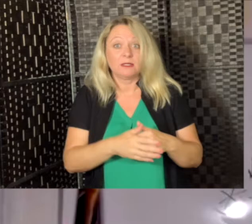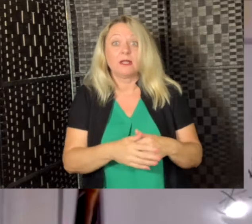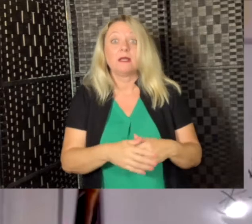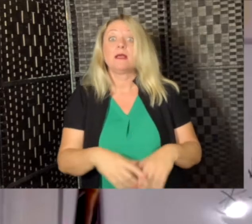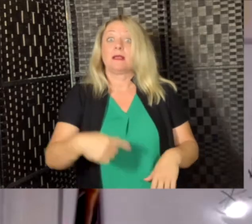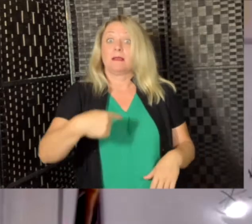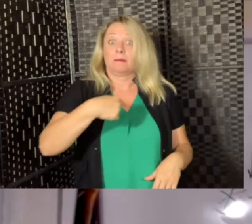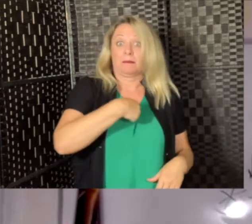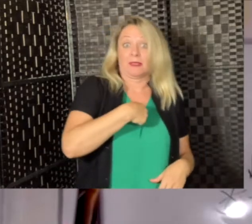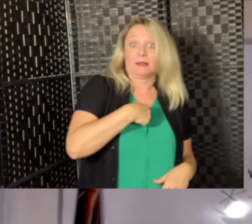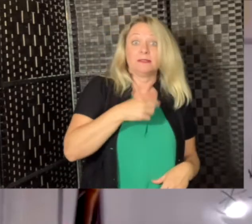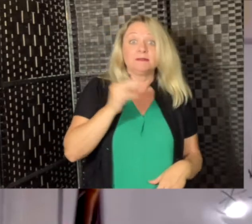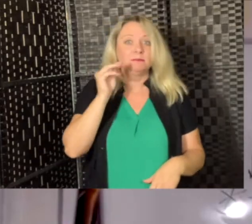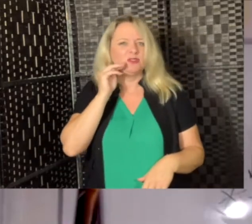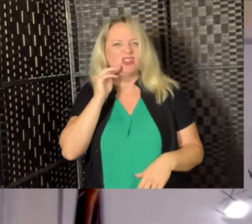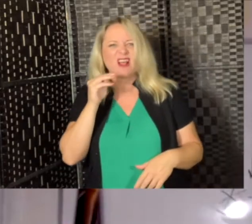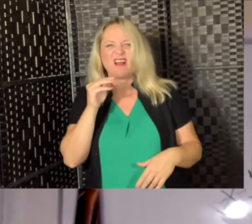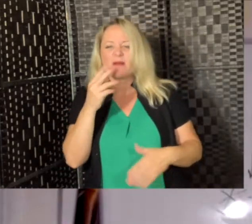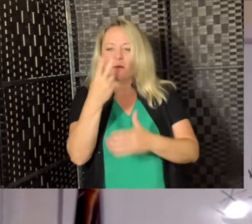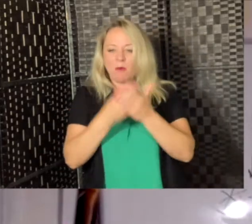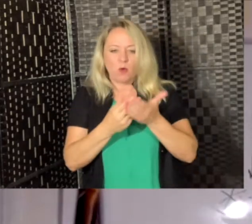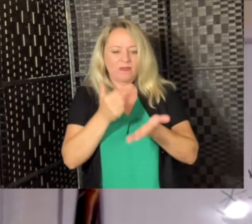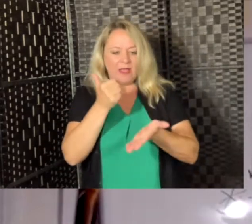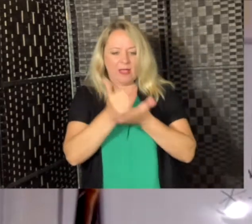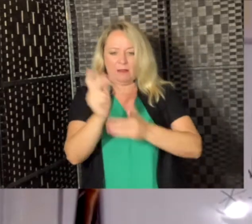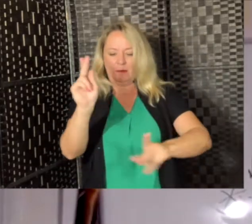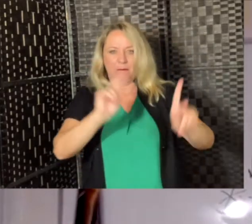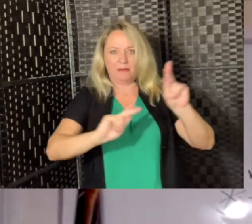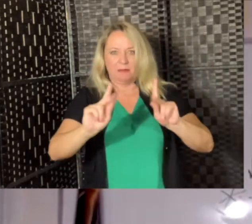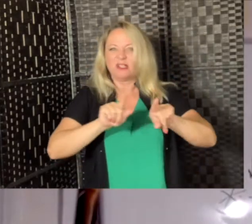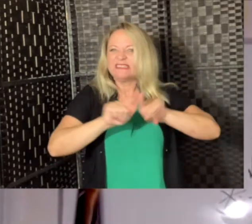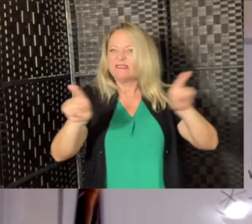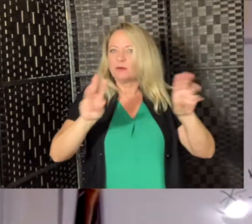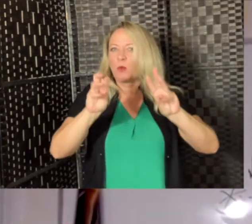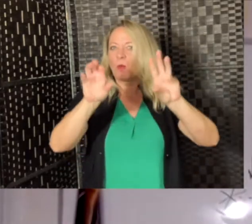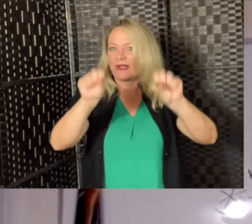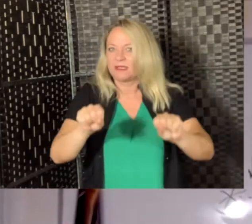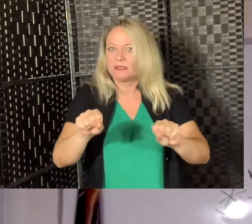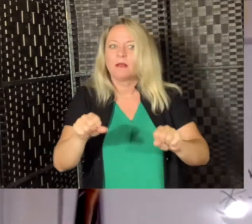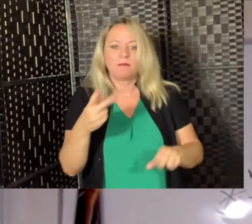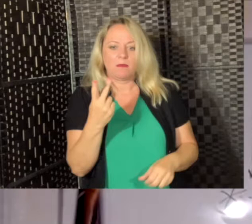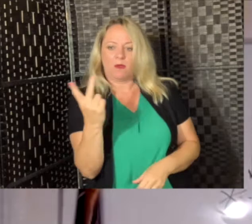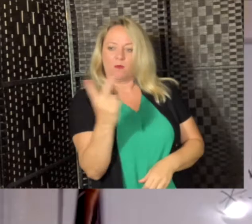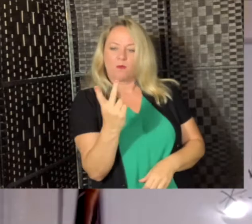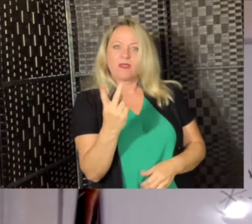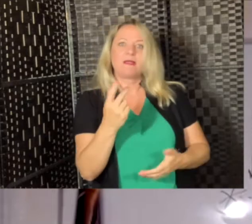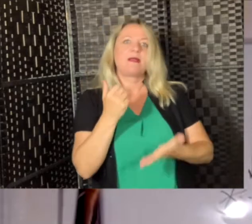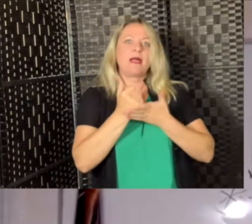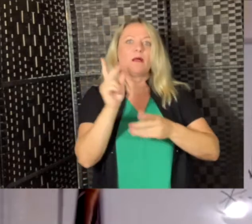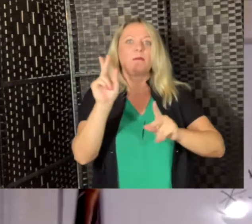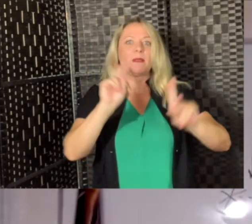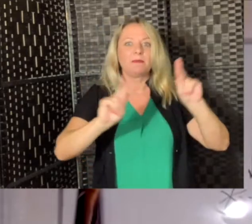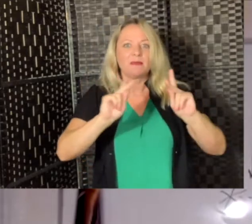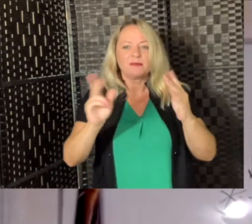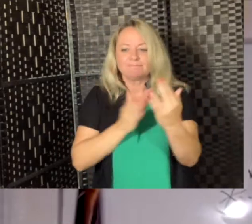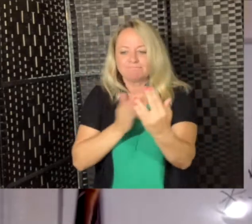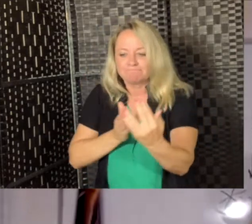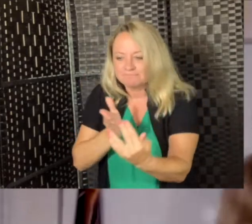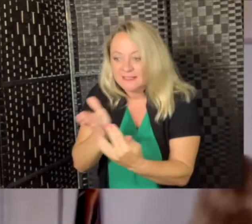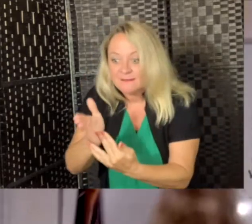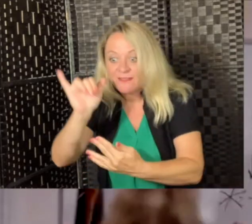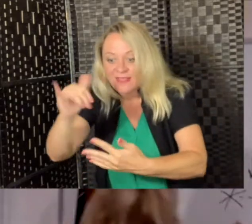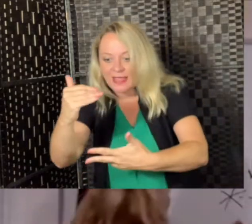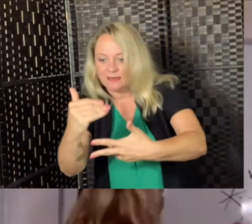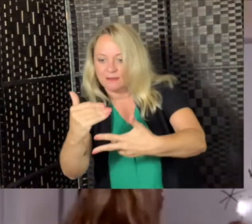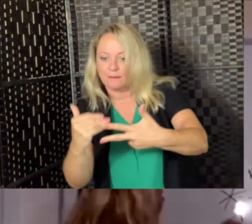help people negotiate through this to get to the third stage. And this third stage